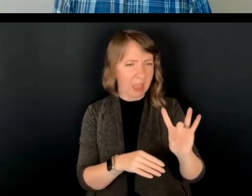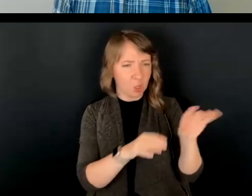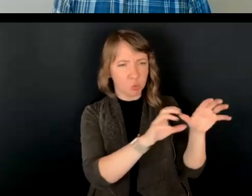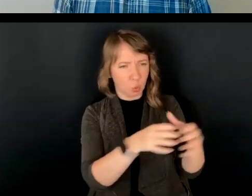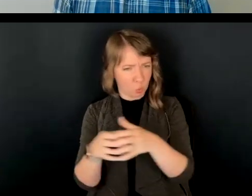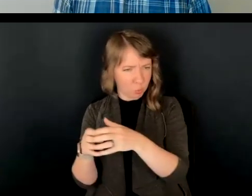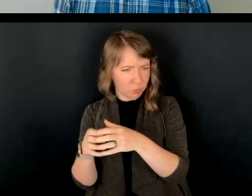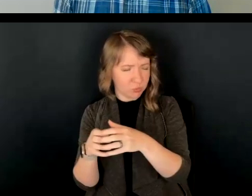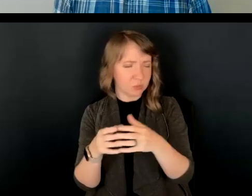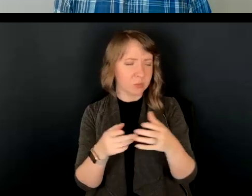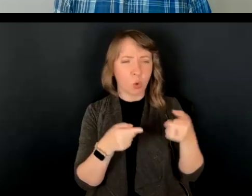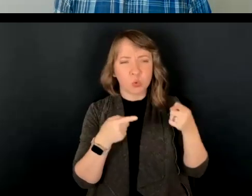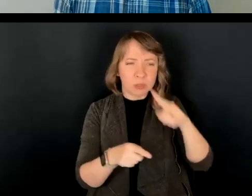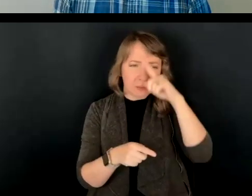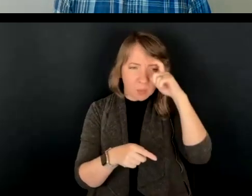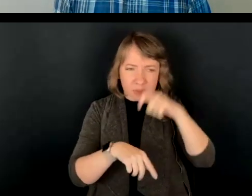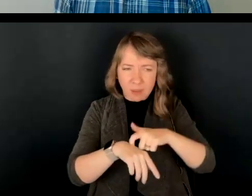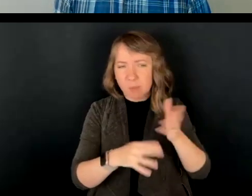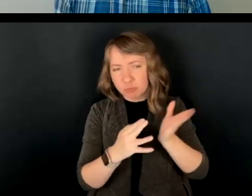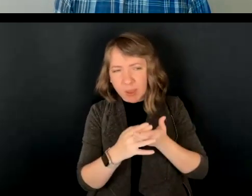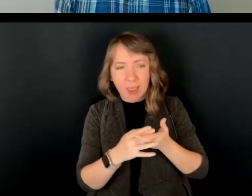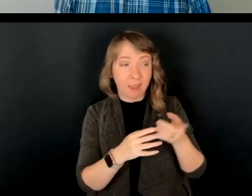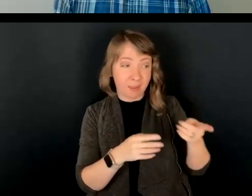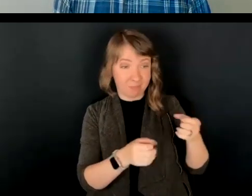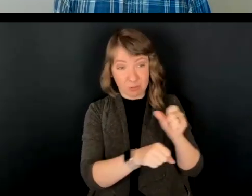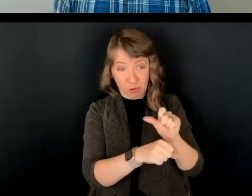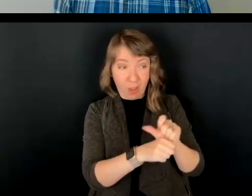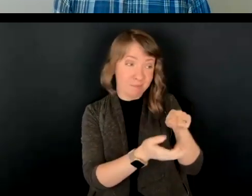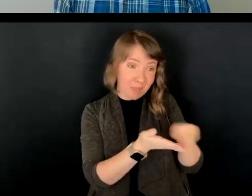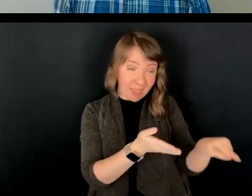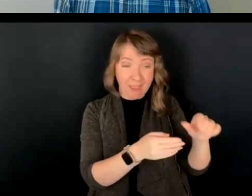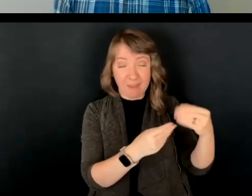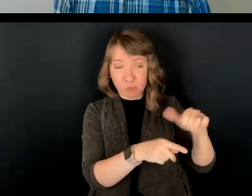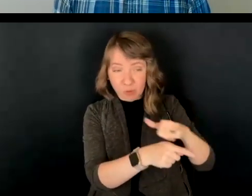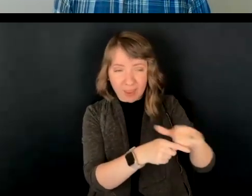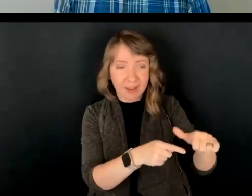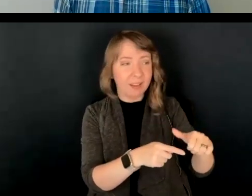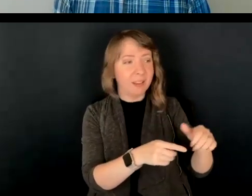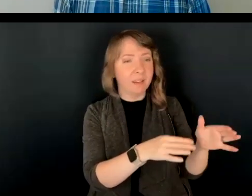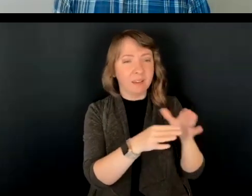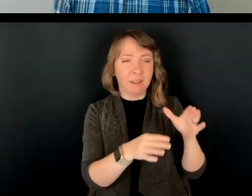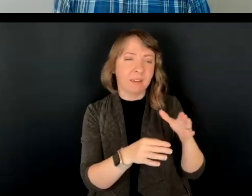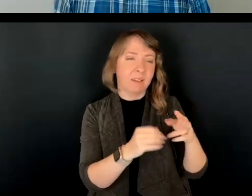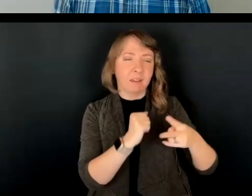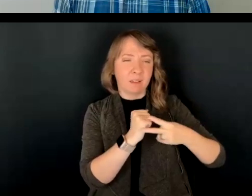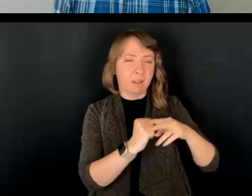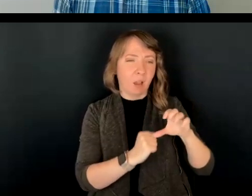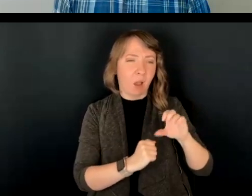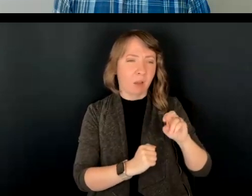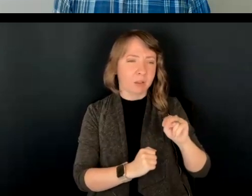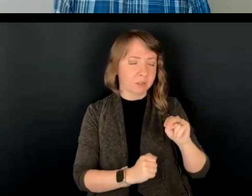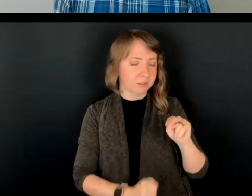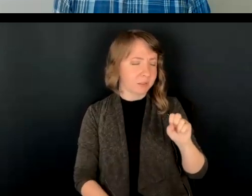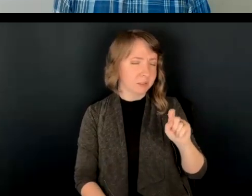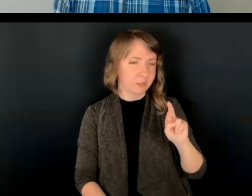on summer break, they get a job and they get paid and they get training, and then they do conservation projects on Forest Service managed